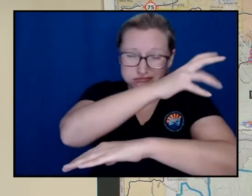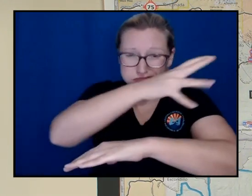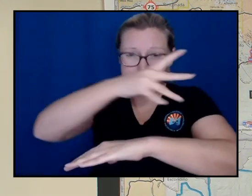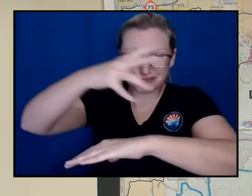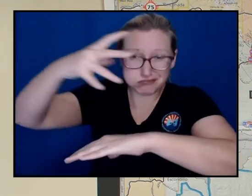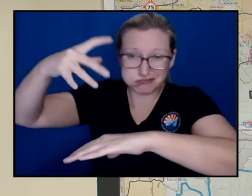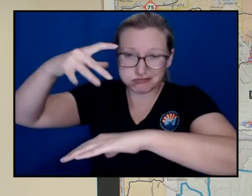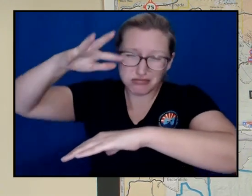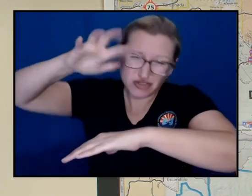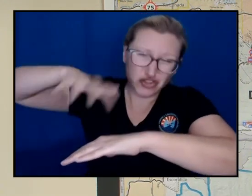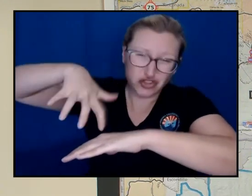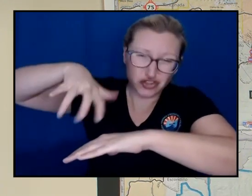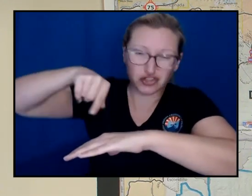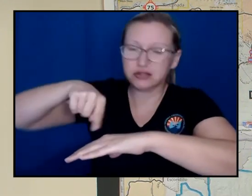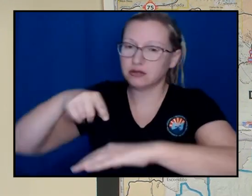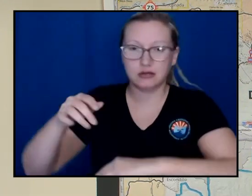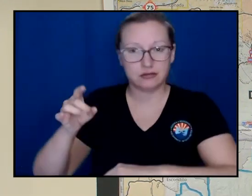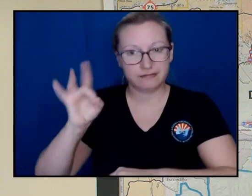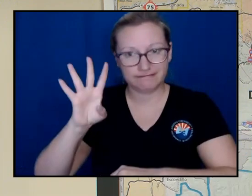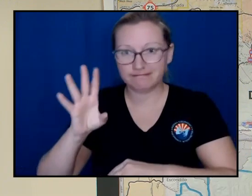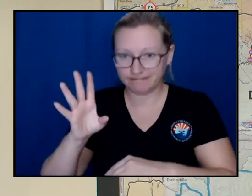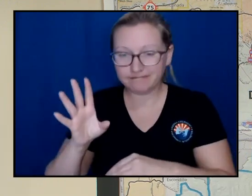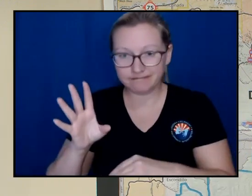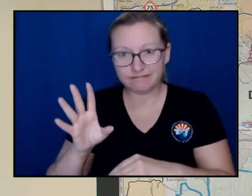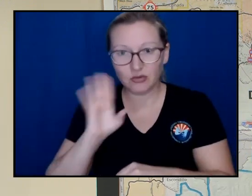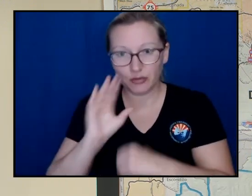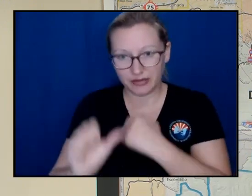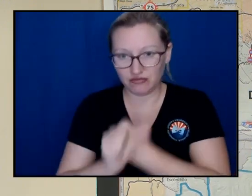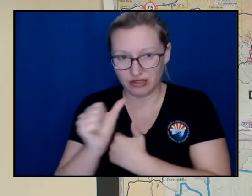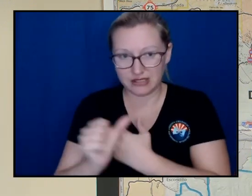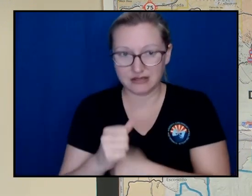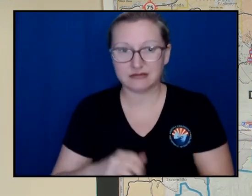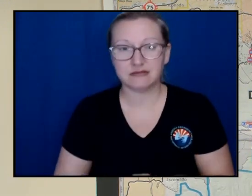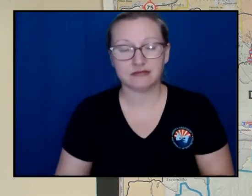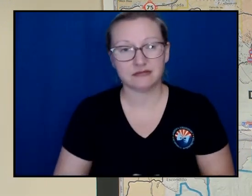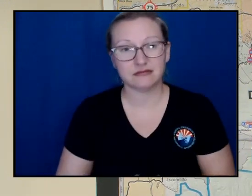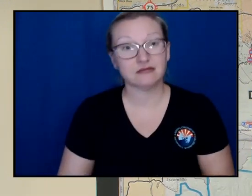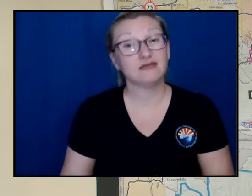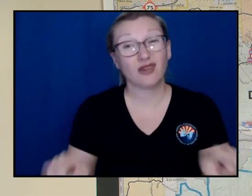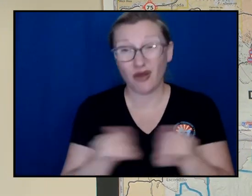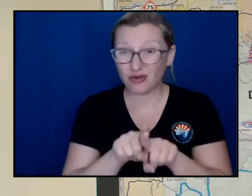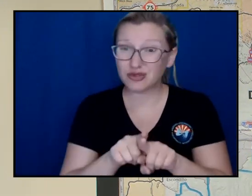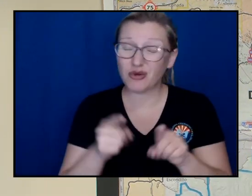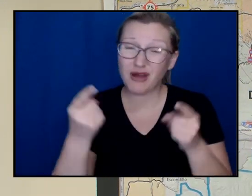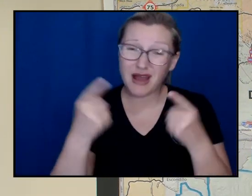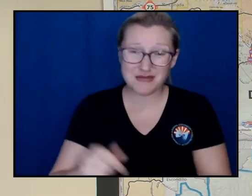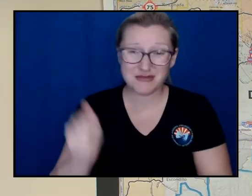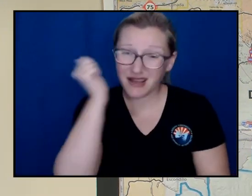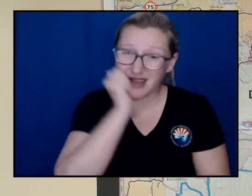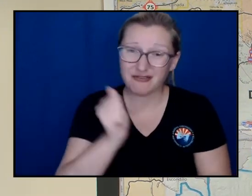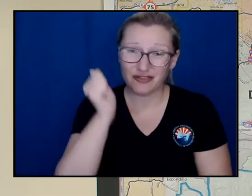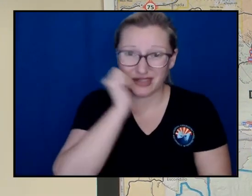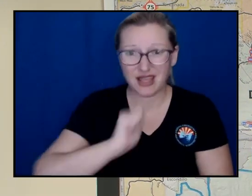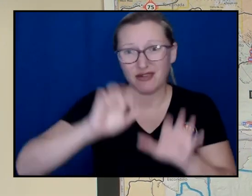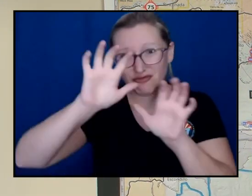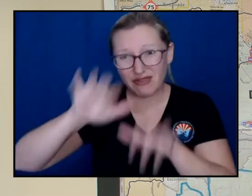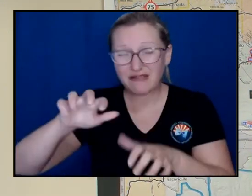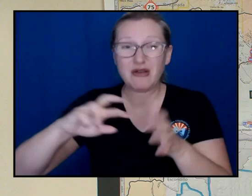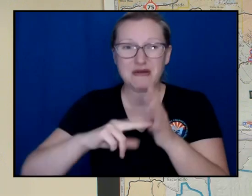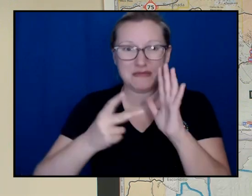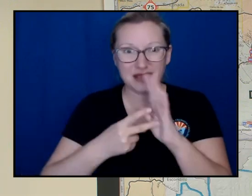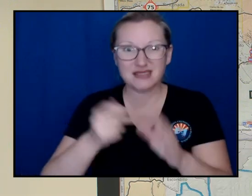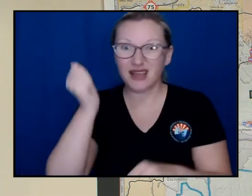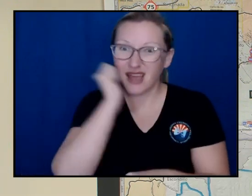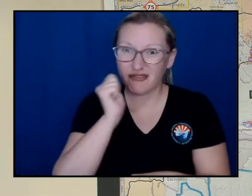day. Also, we've had continued bouts every day of rainfall. So every day that we have that and